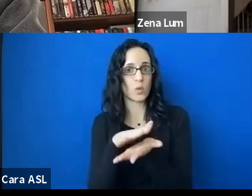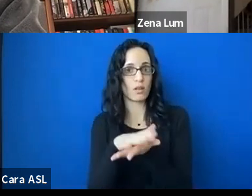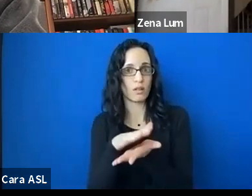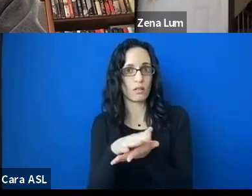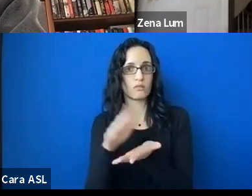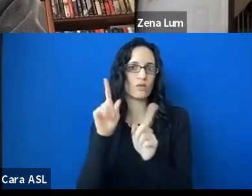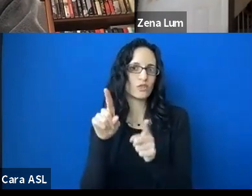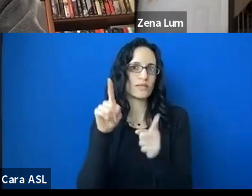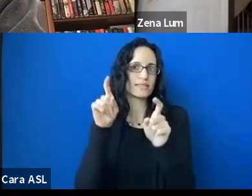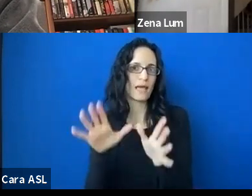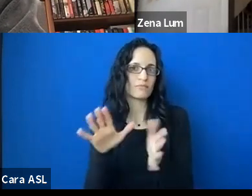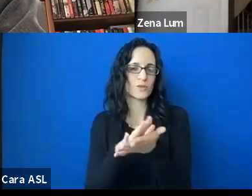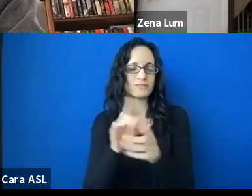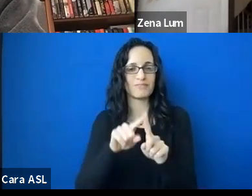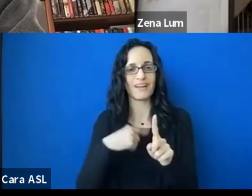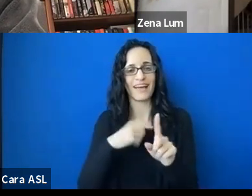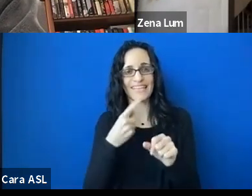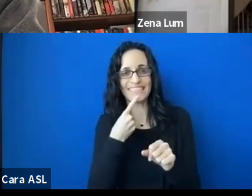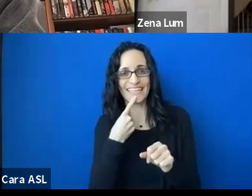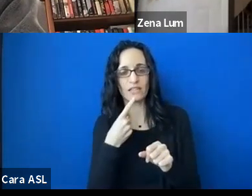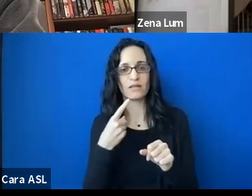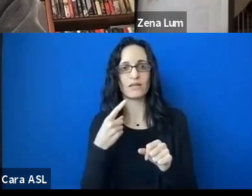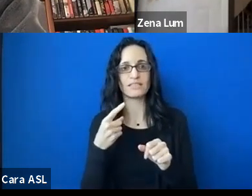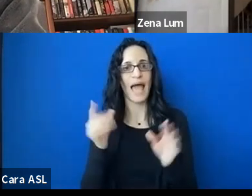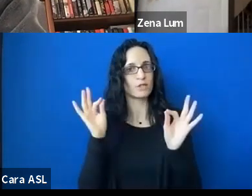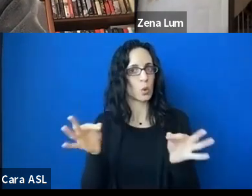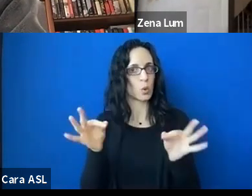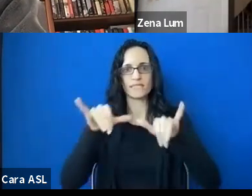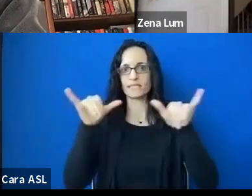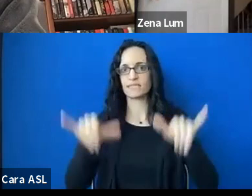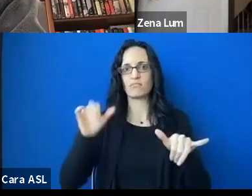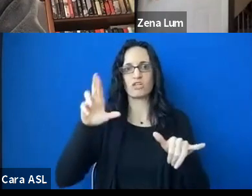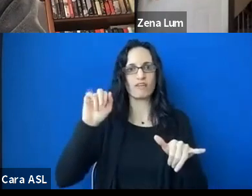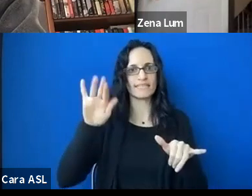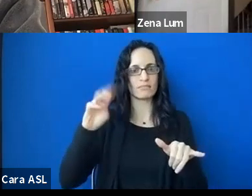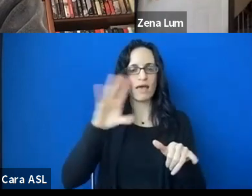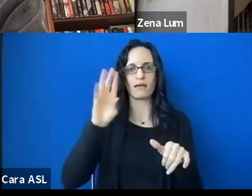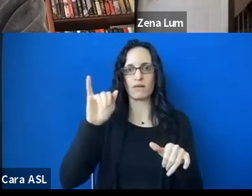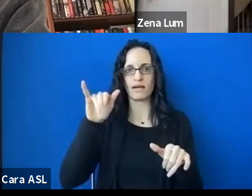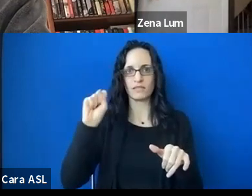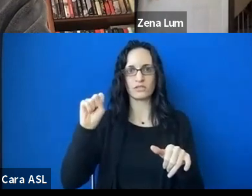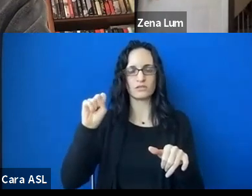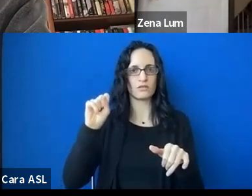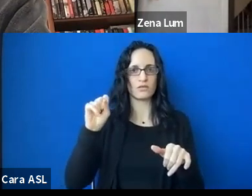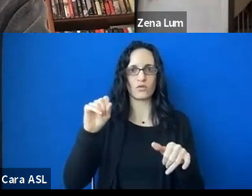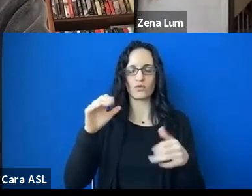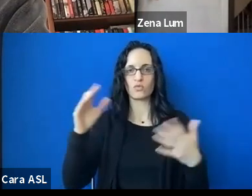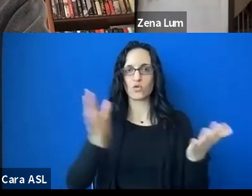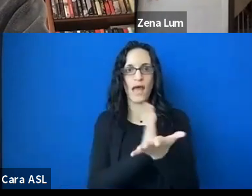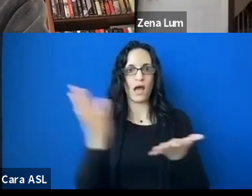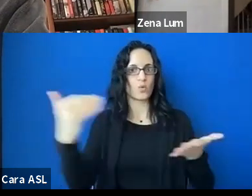that there was absolutely systemic racism and bias throughout the entire system.